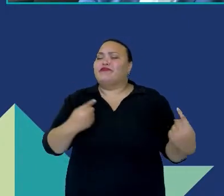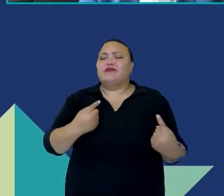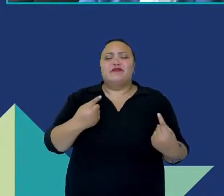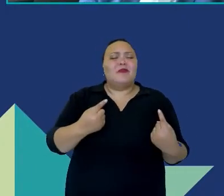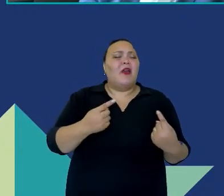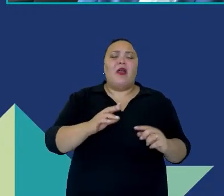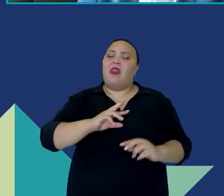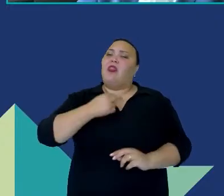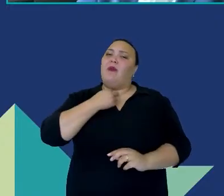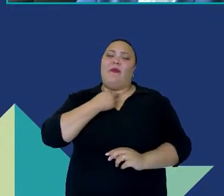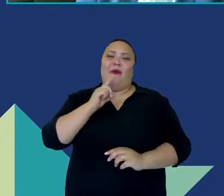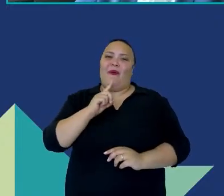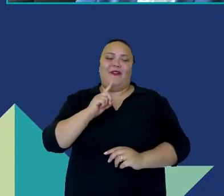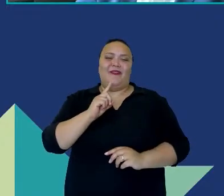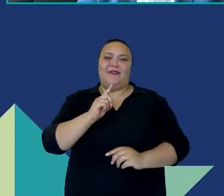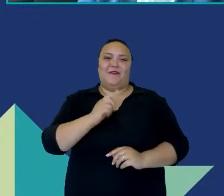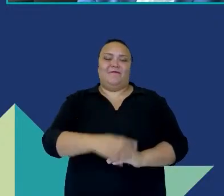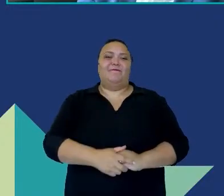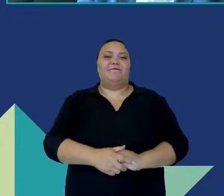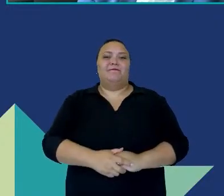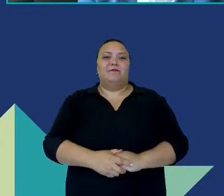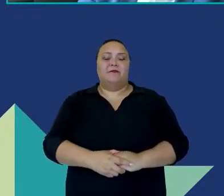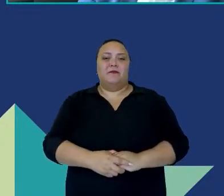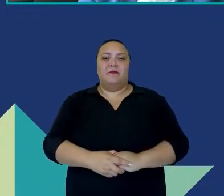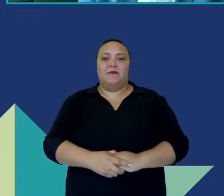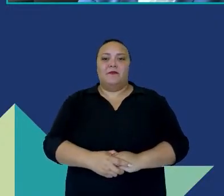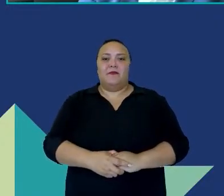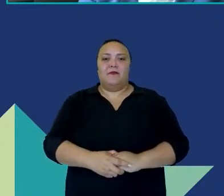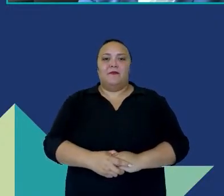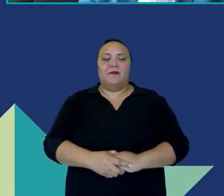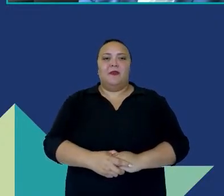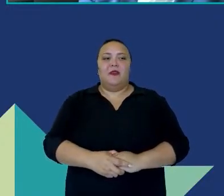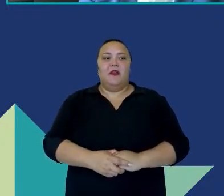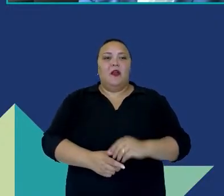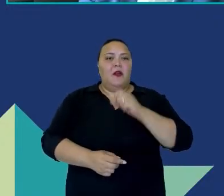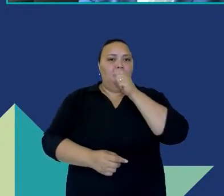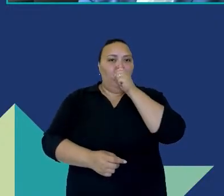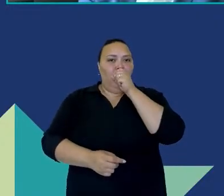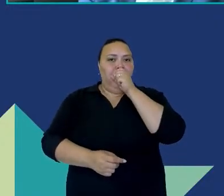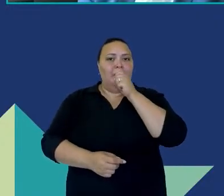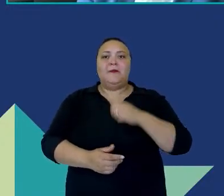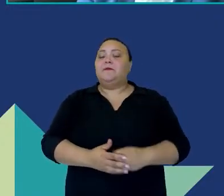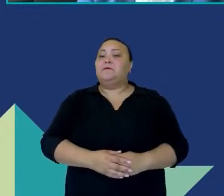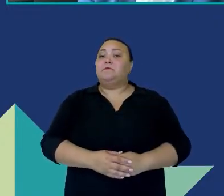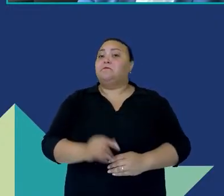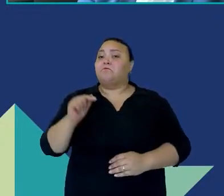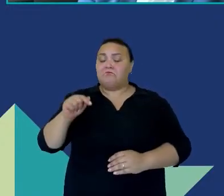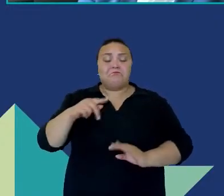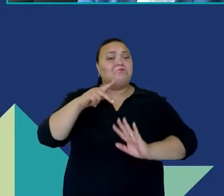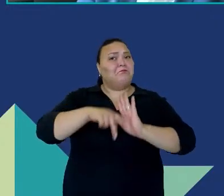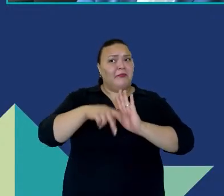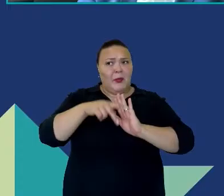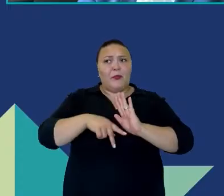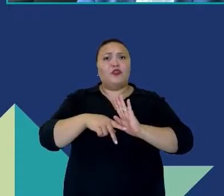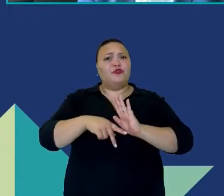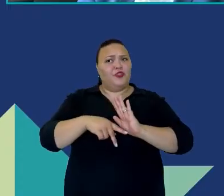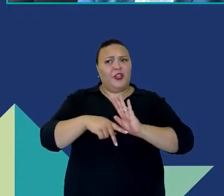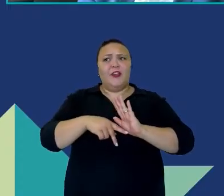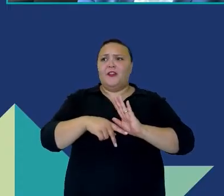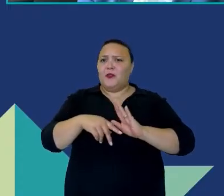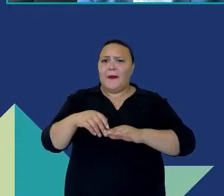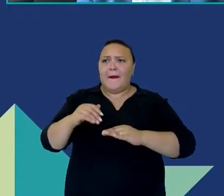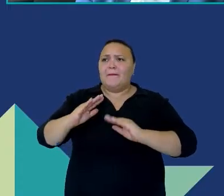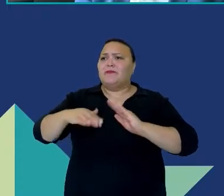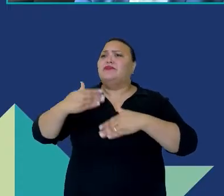So it becomes a much better design and more robust. For seepage,